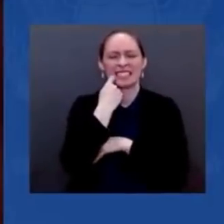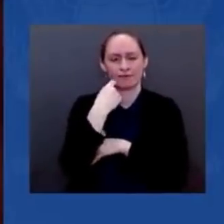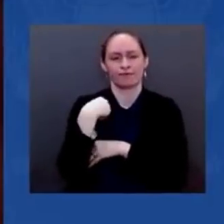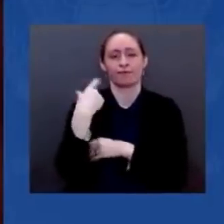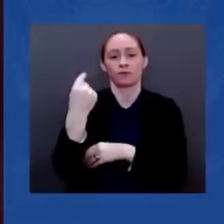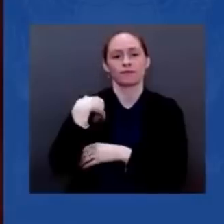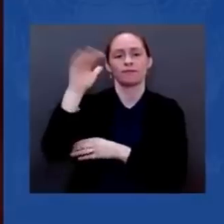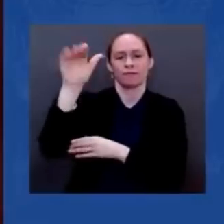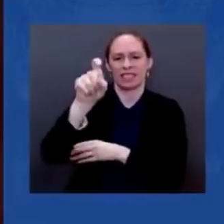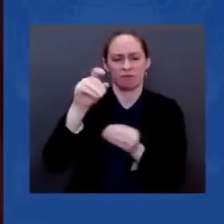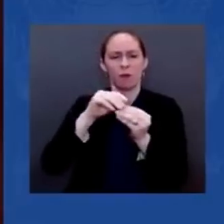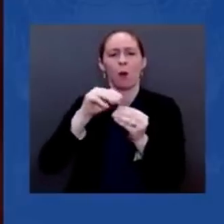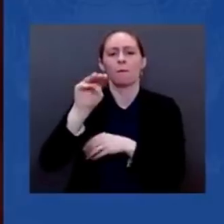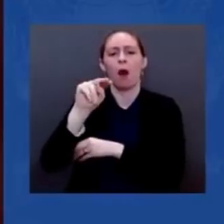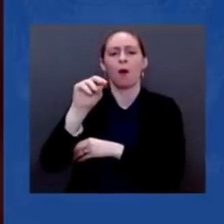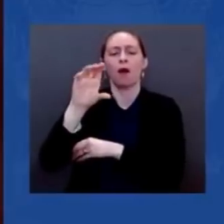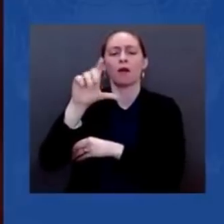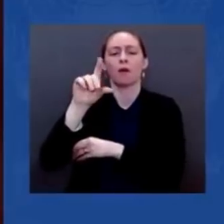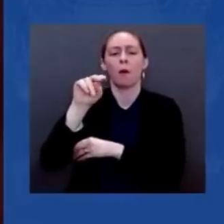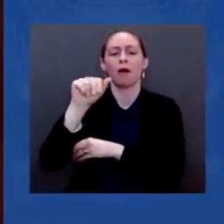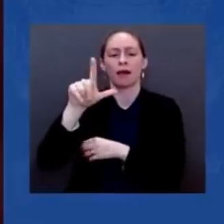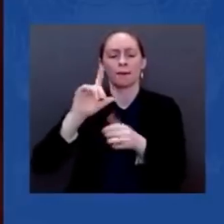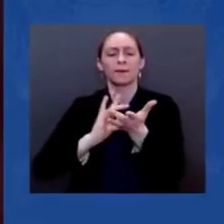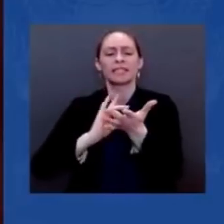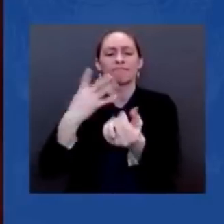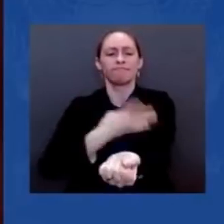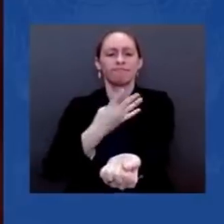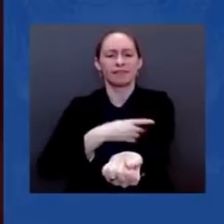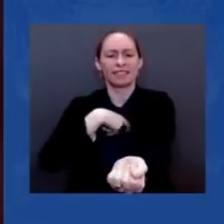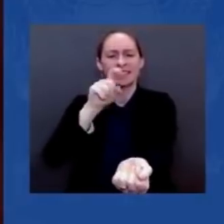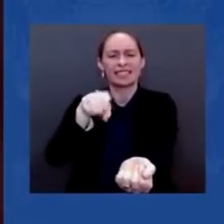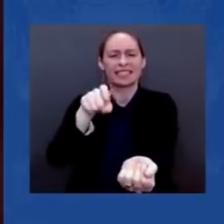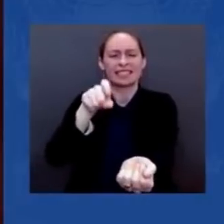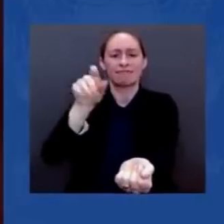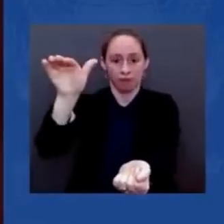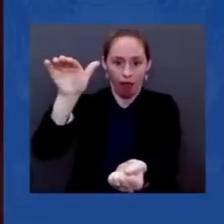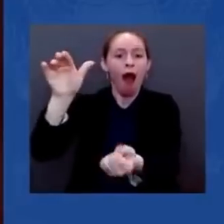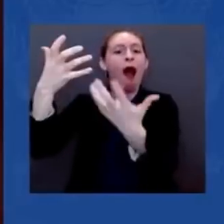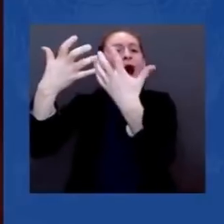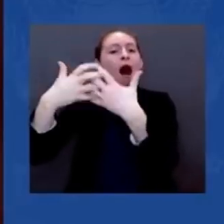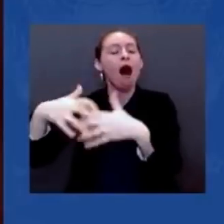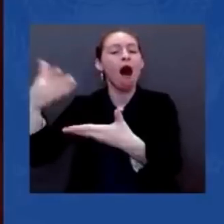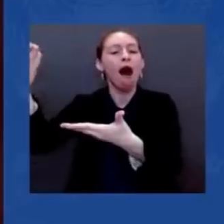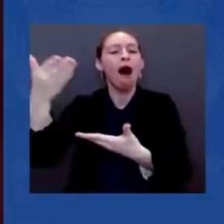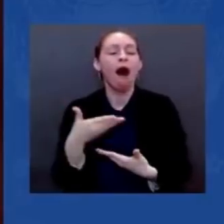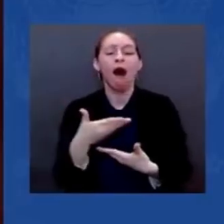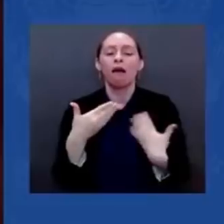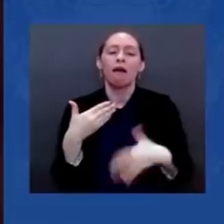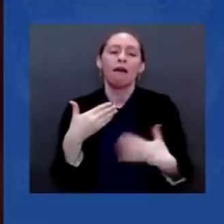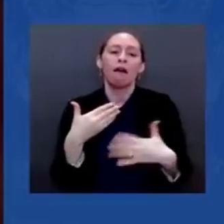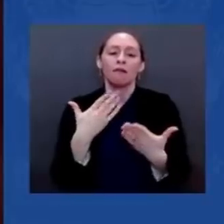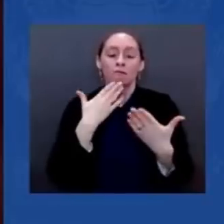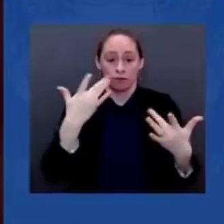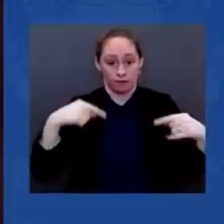appreciated. I would like to give you a glimpse of Arkansas today. First, hospitalizations are down by a half